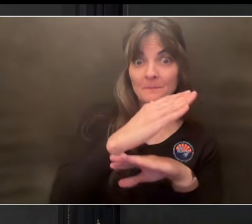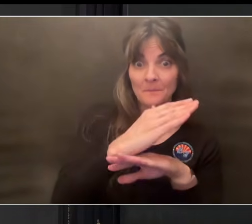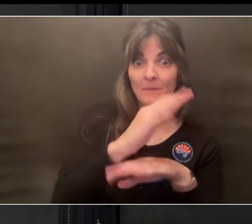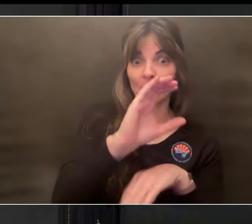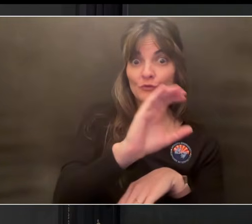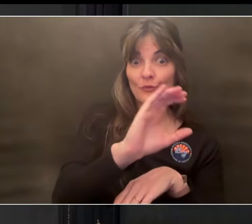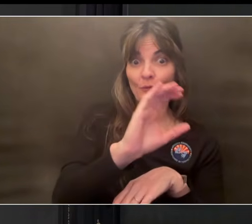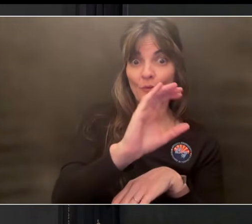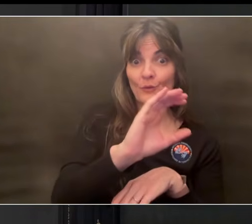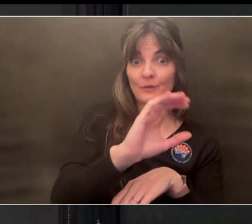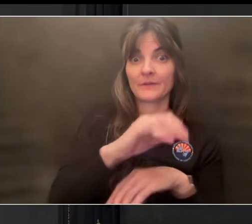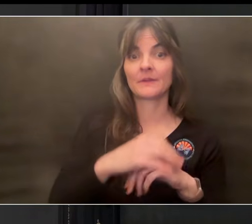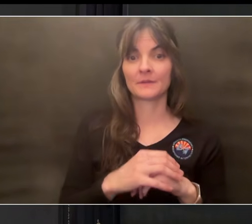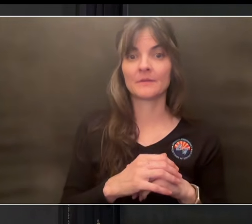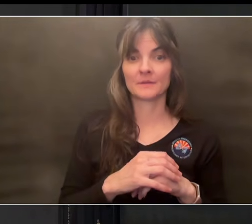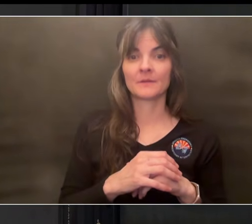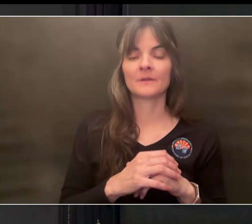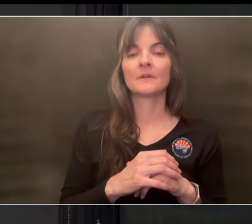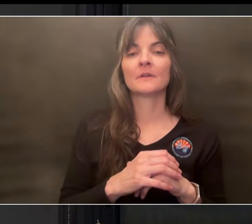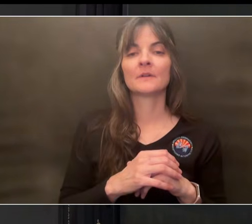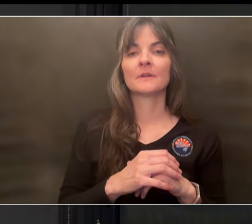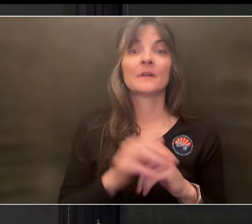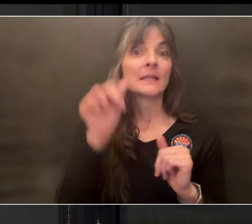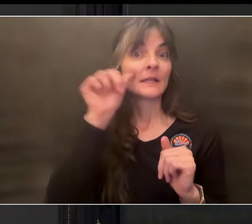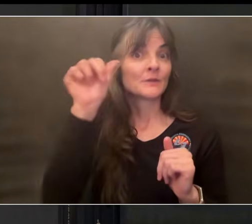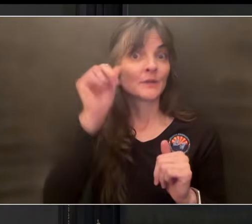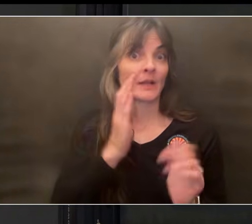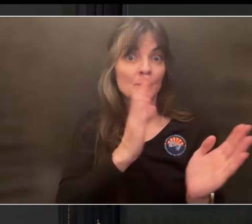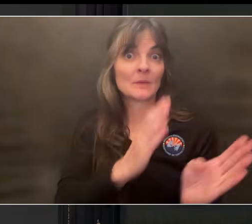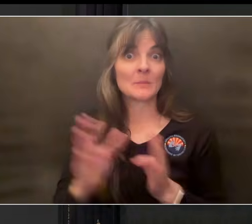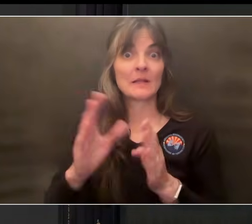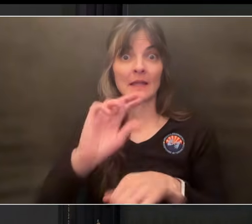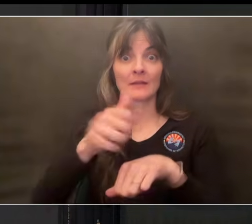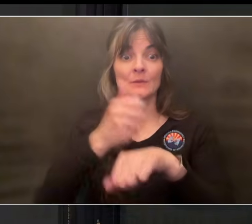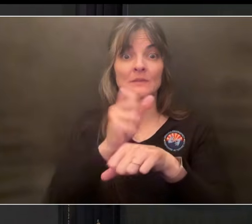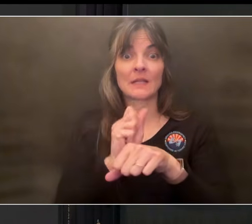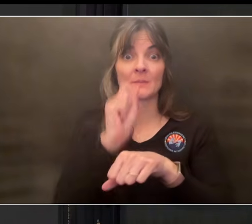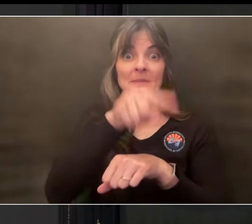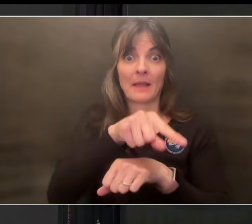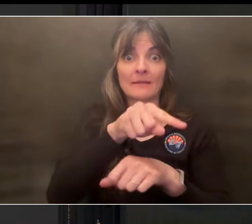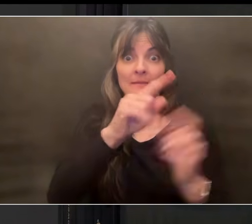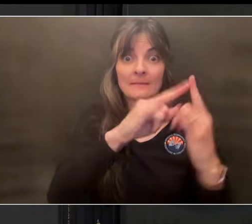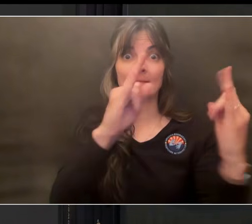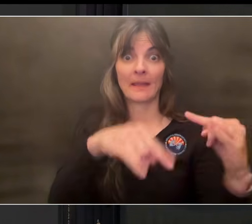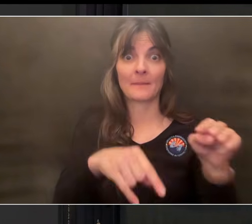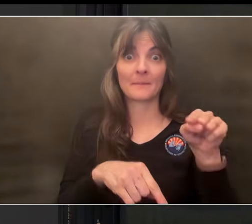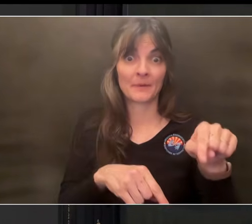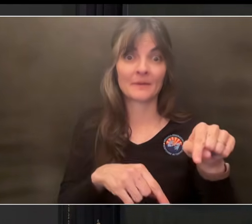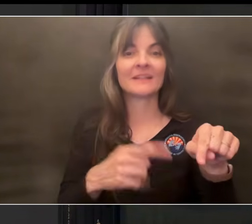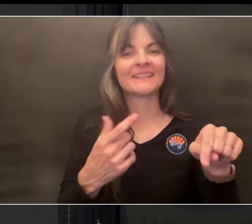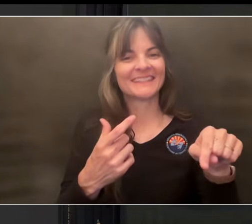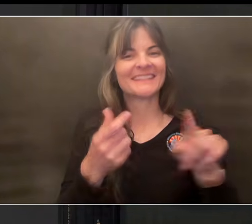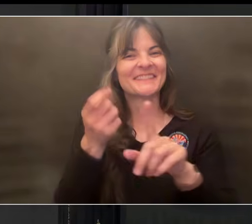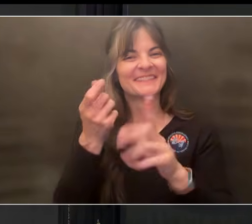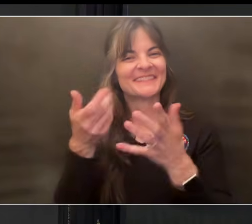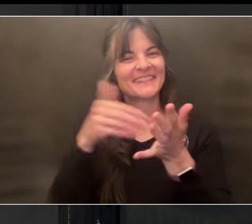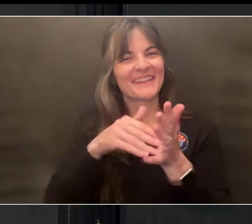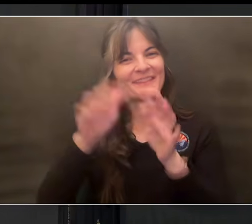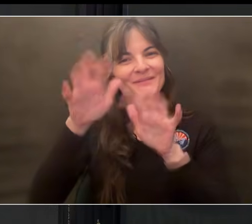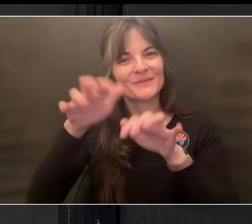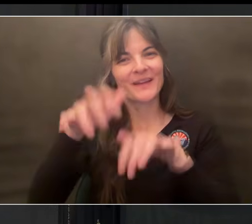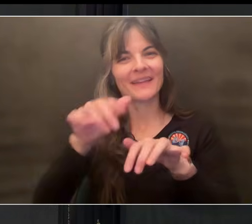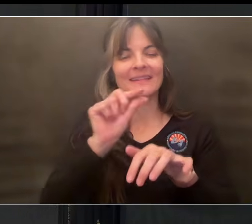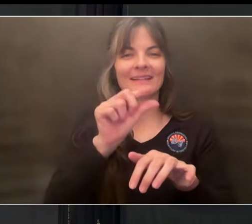Charlie, yesterday, like I said, we were going to put a spike camp up there. That was underway. The rain hampered some of